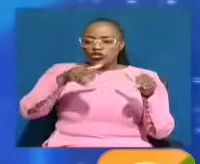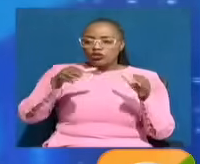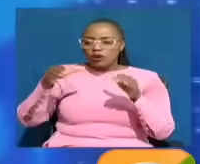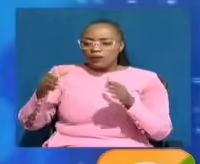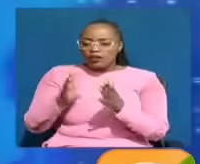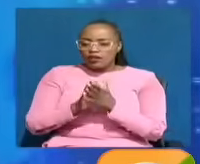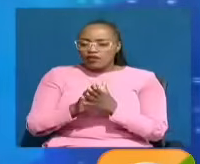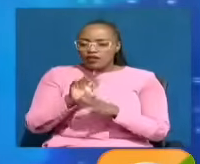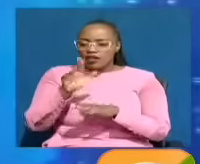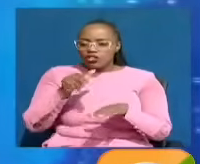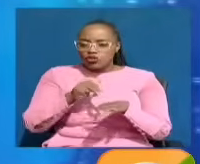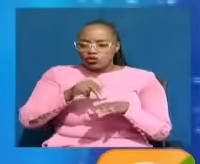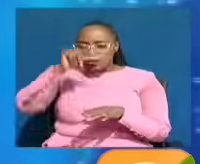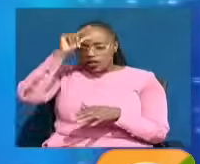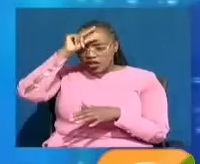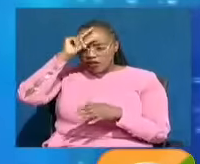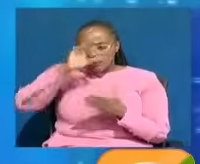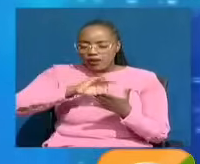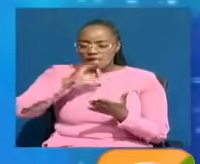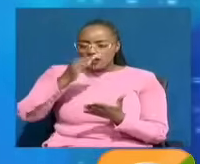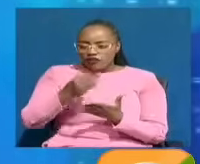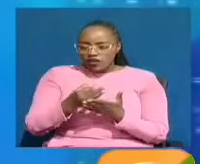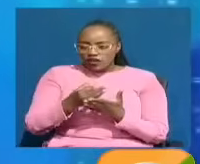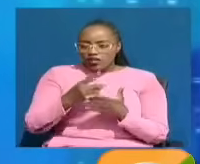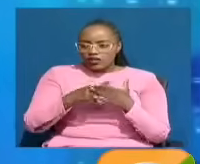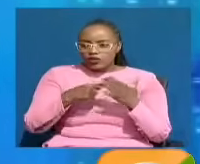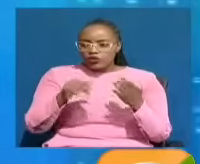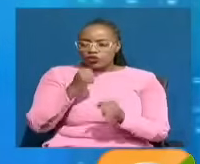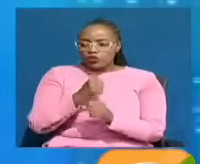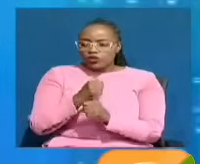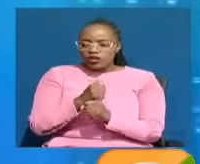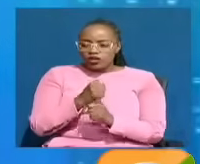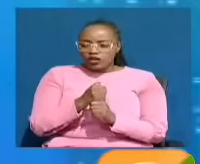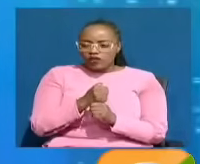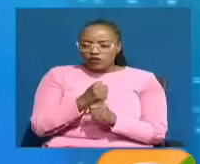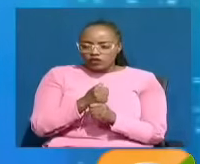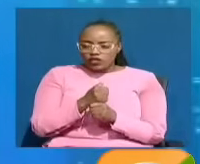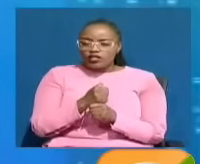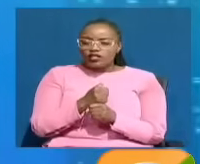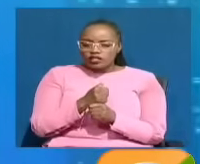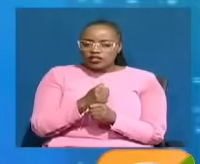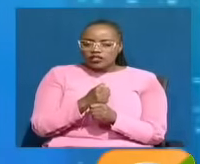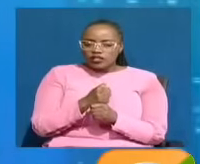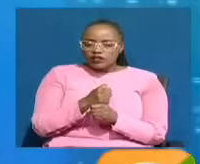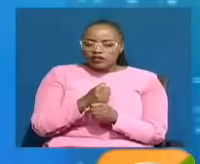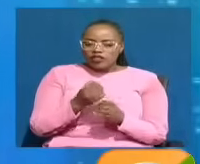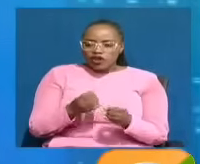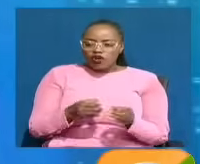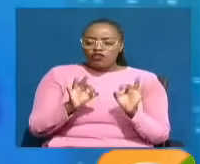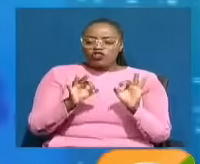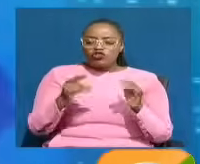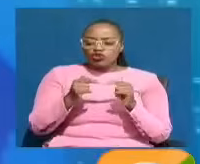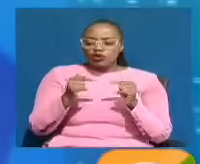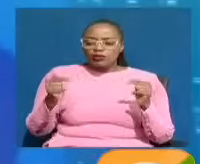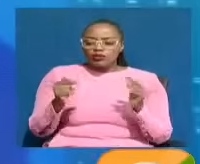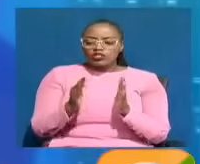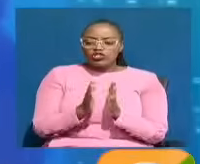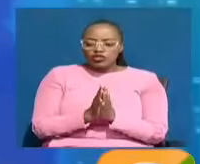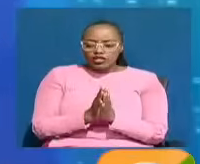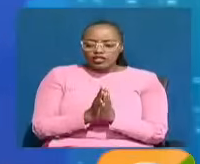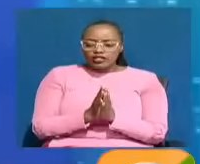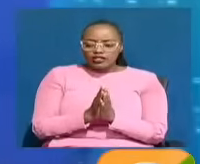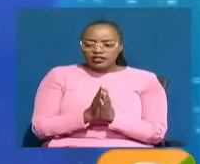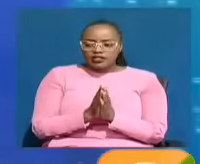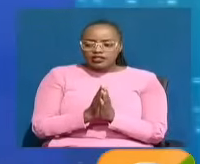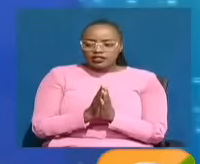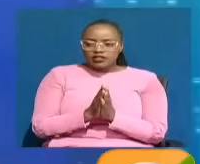national government funds, and then lastly, the new offices of the leader of official opposition, and also